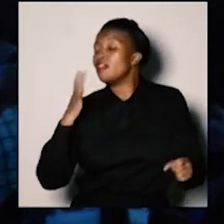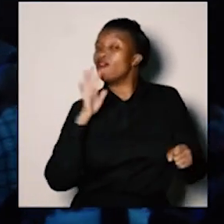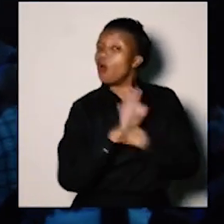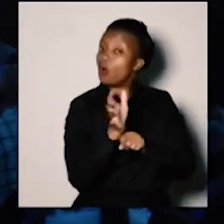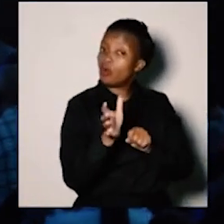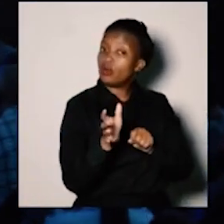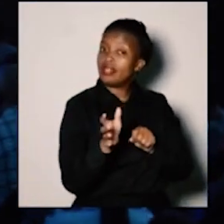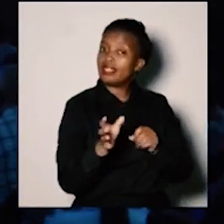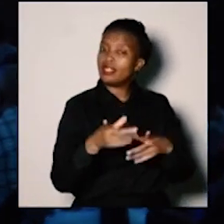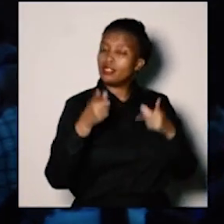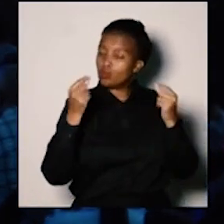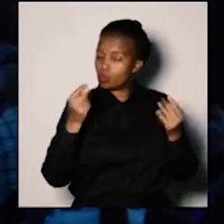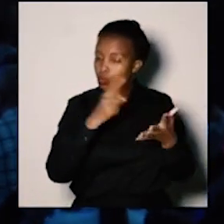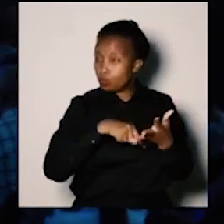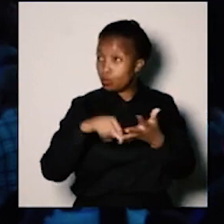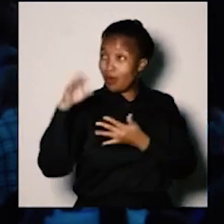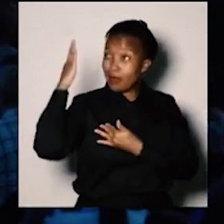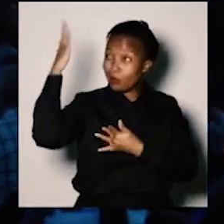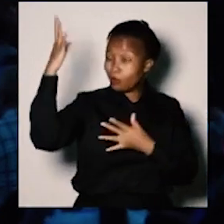Exercise yourself in godliness.